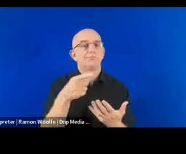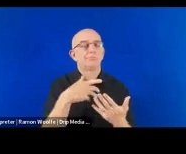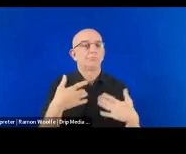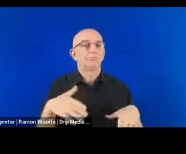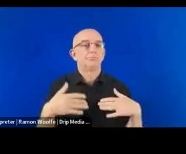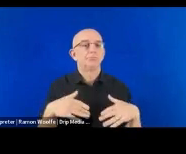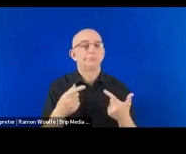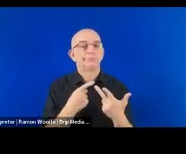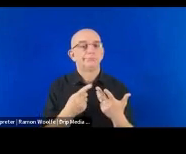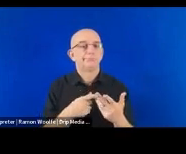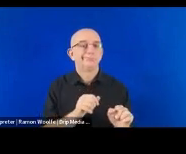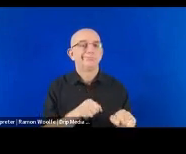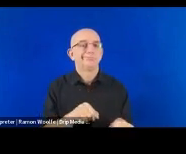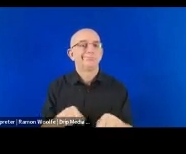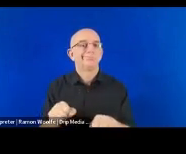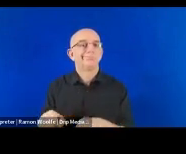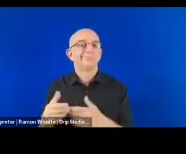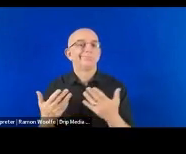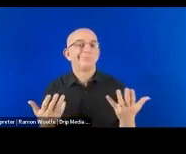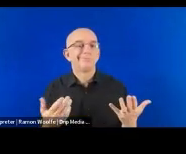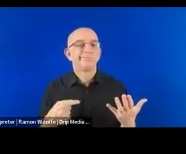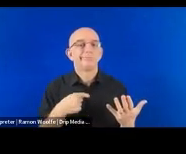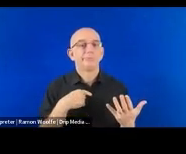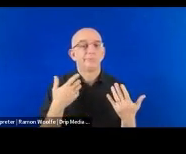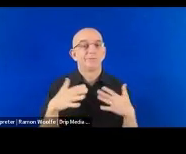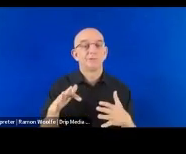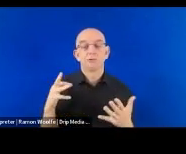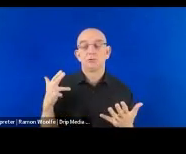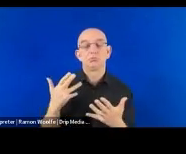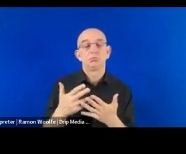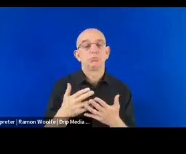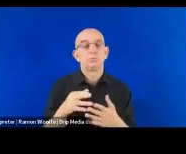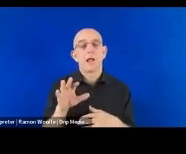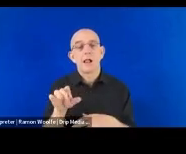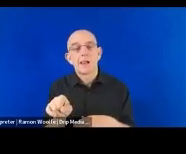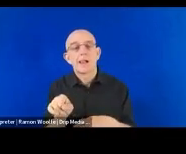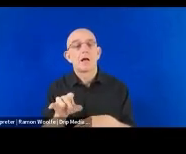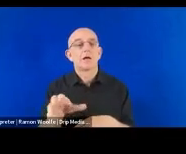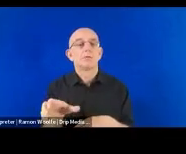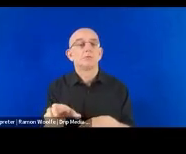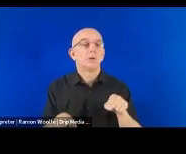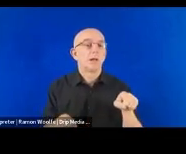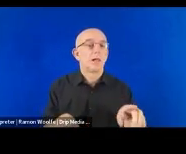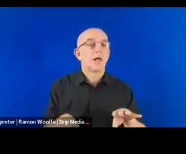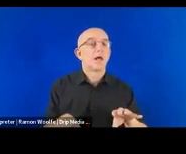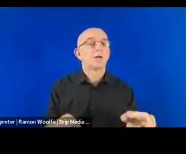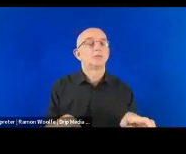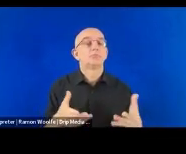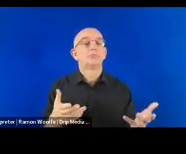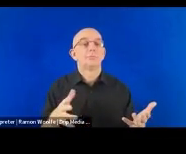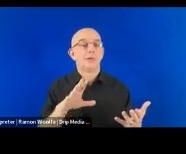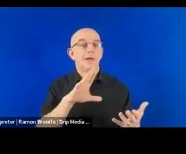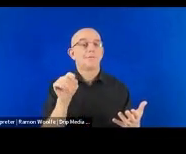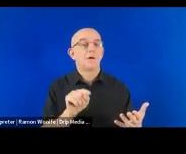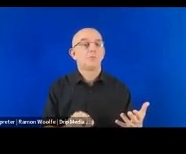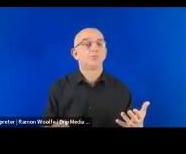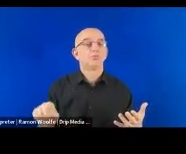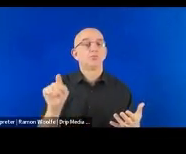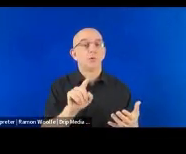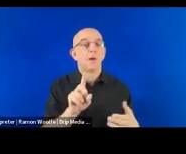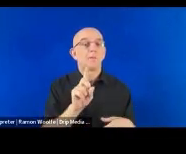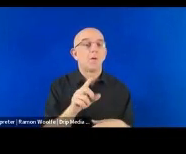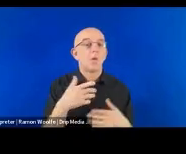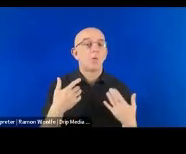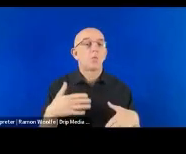than we've ever reached. So uh, Transform can only grow bigger, and we hope that its influence can